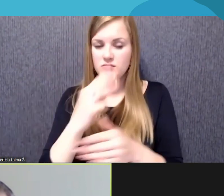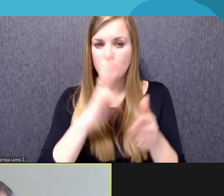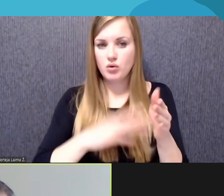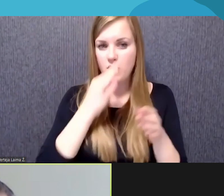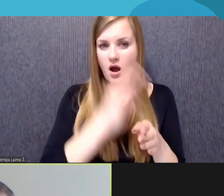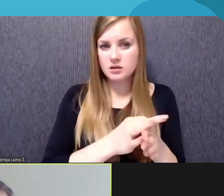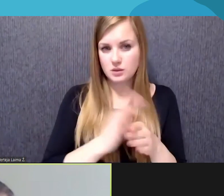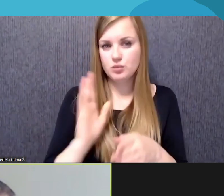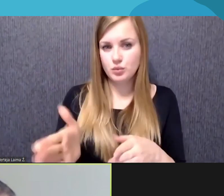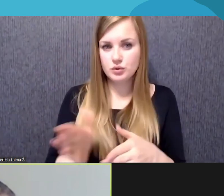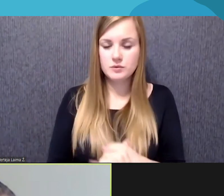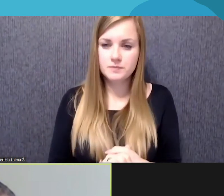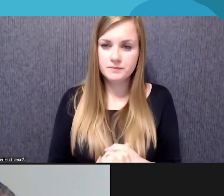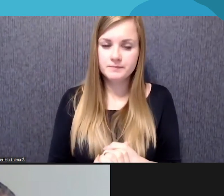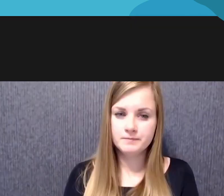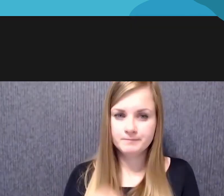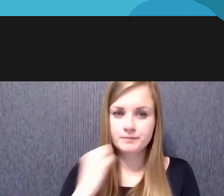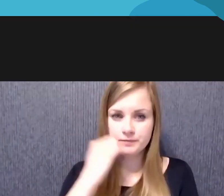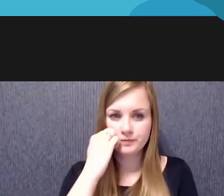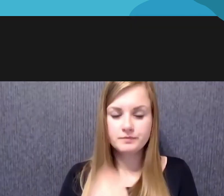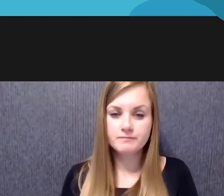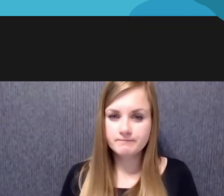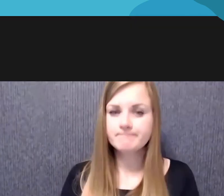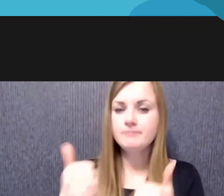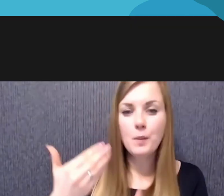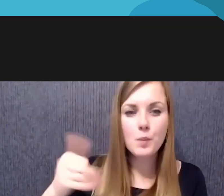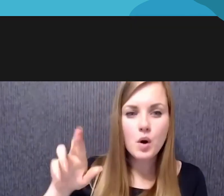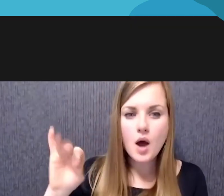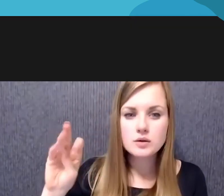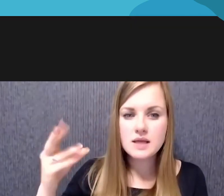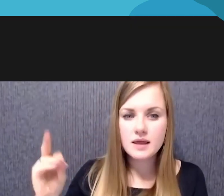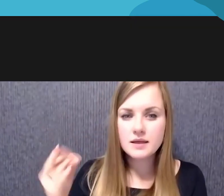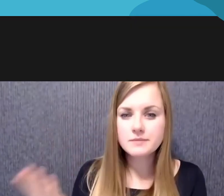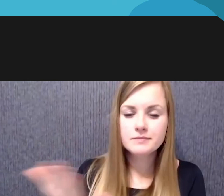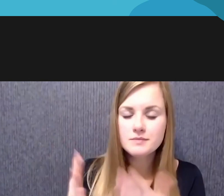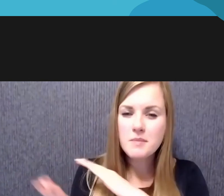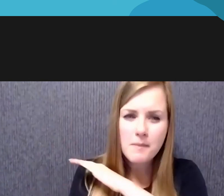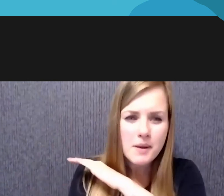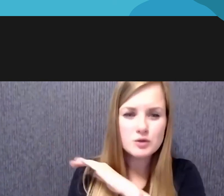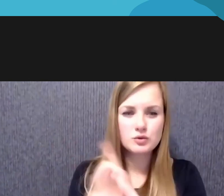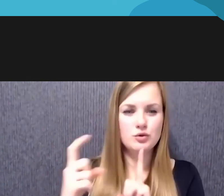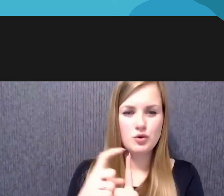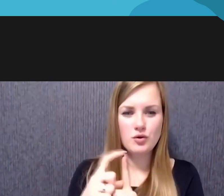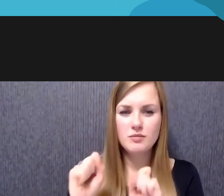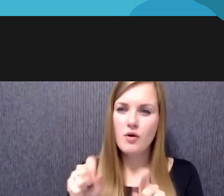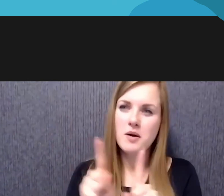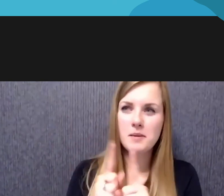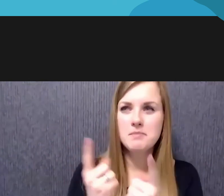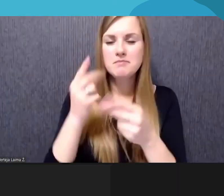And I hope that the perpetrators will not avoid